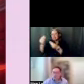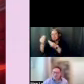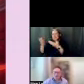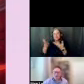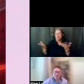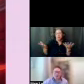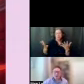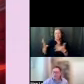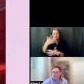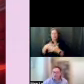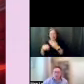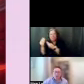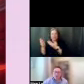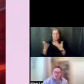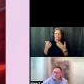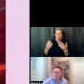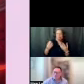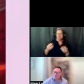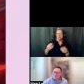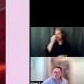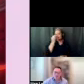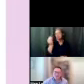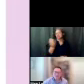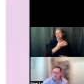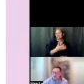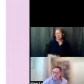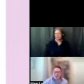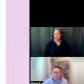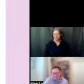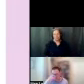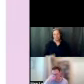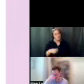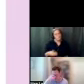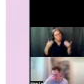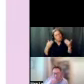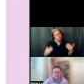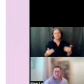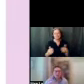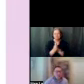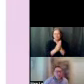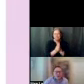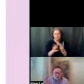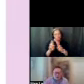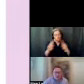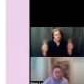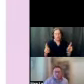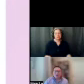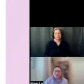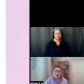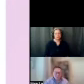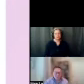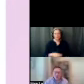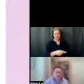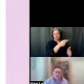We bring it, right? It doesn't matter. We bring it. And so this is just an